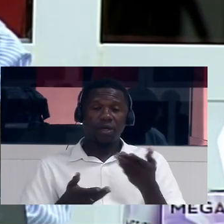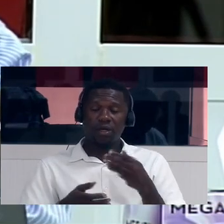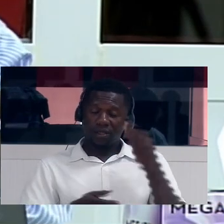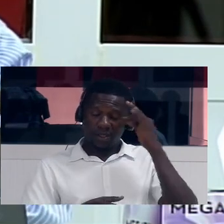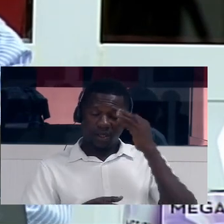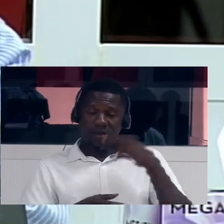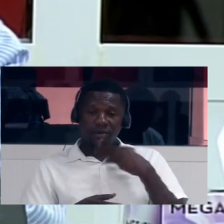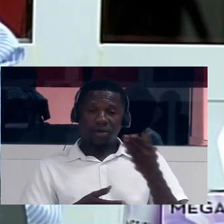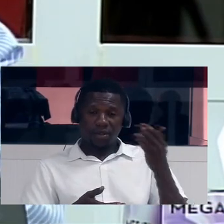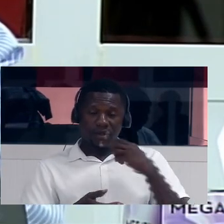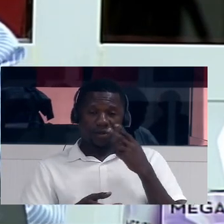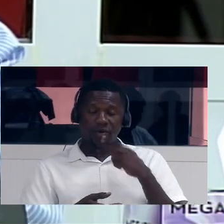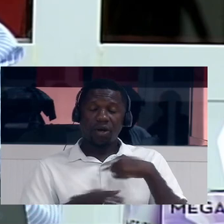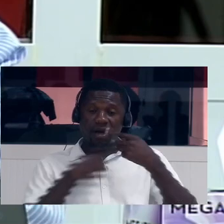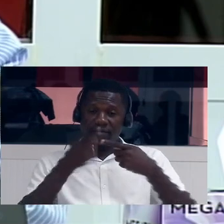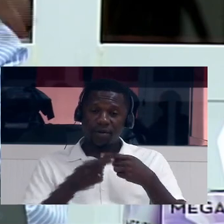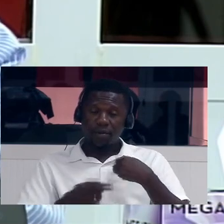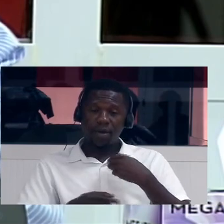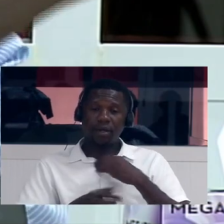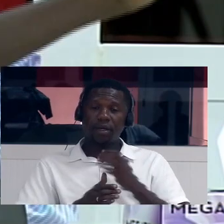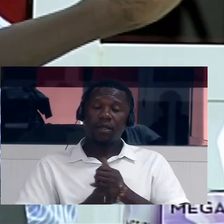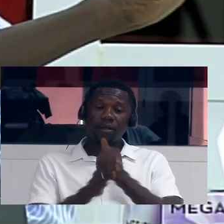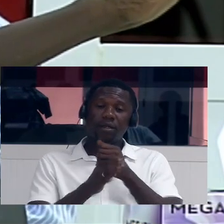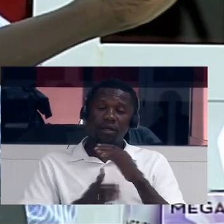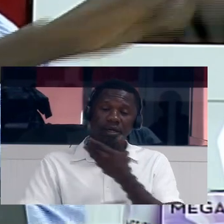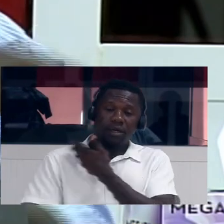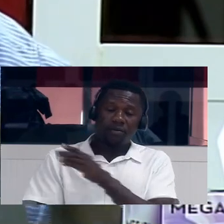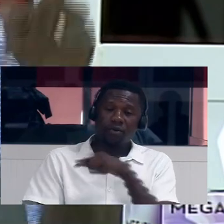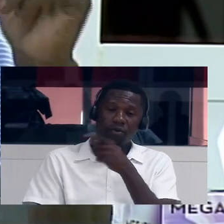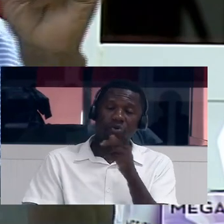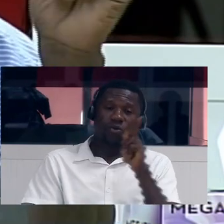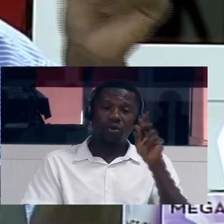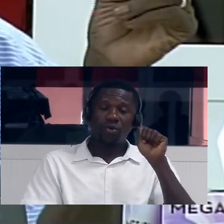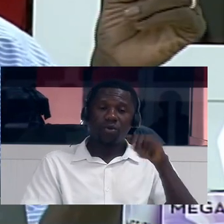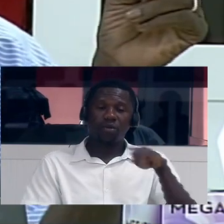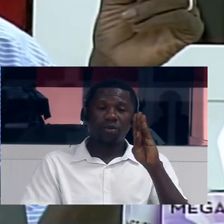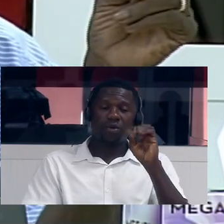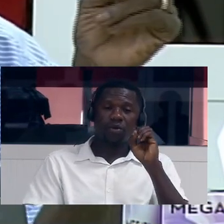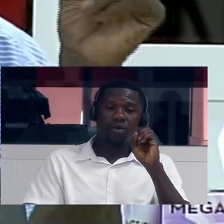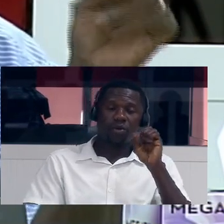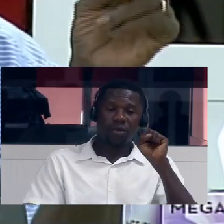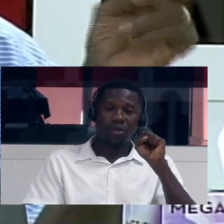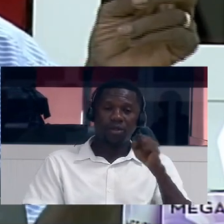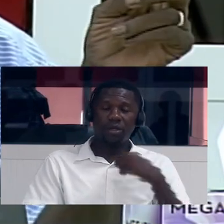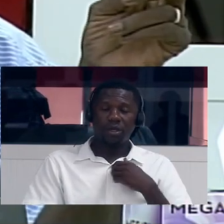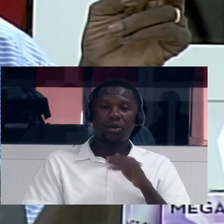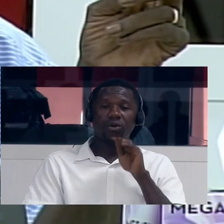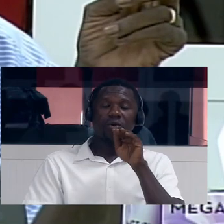after proceed. My deputy had left to go up the Kombos that I got a call from Usainu